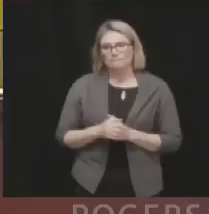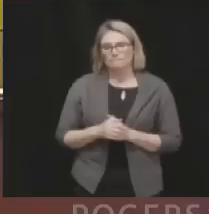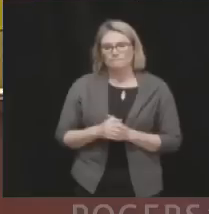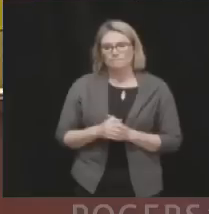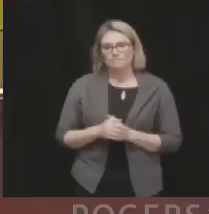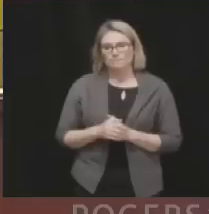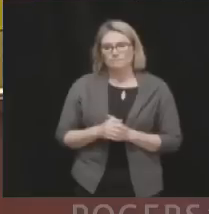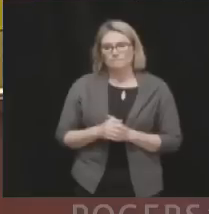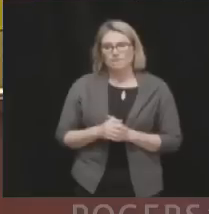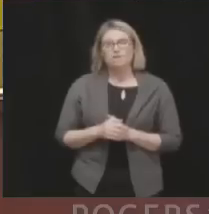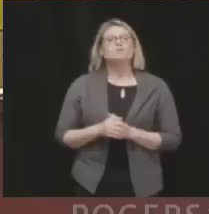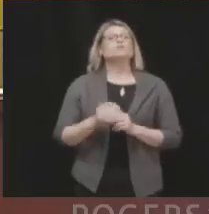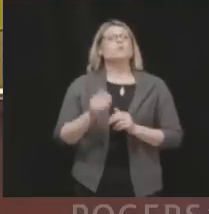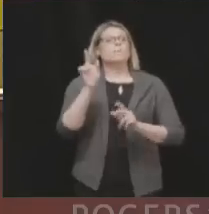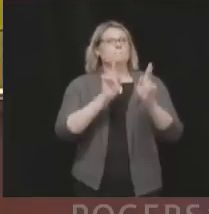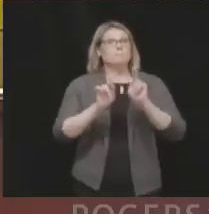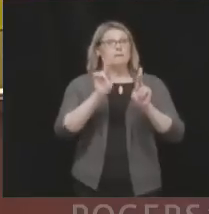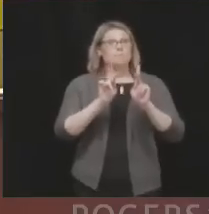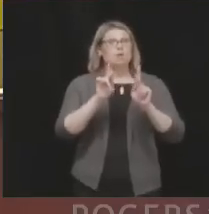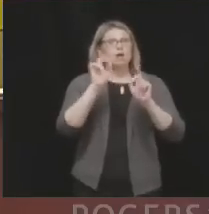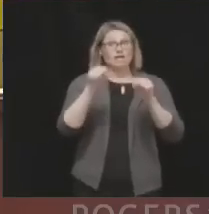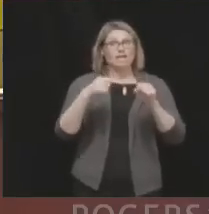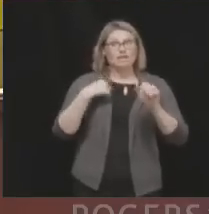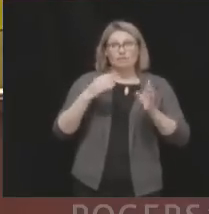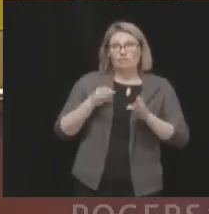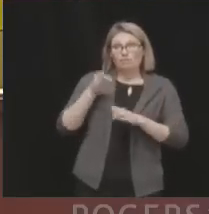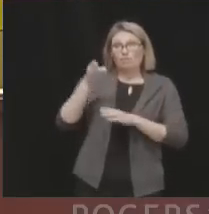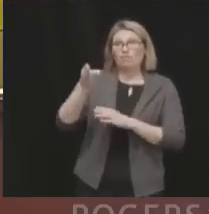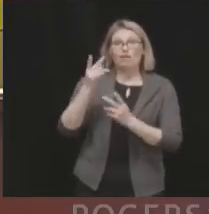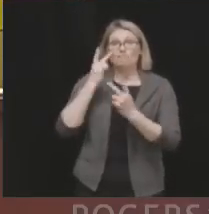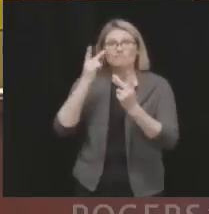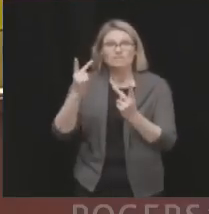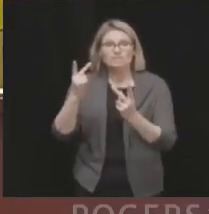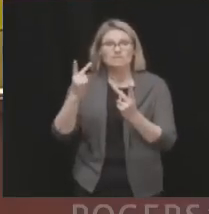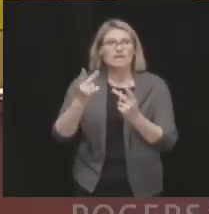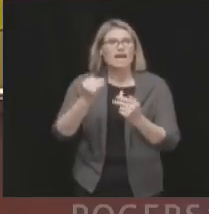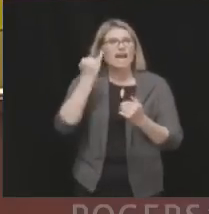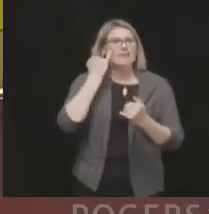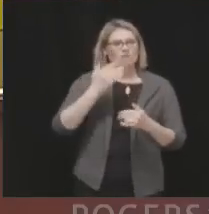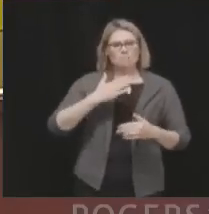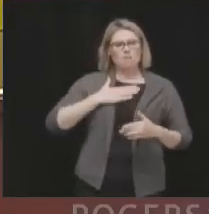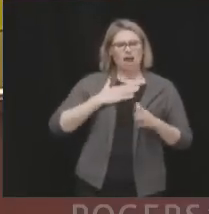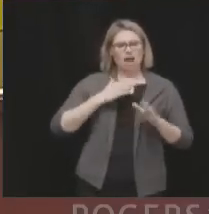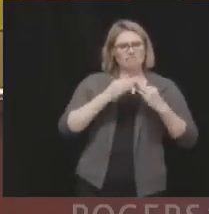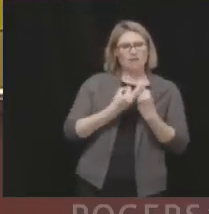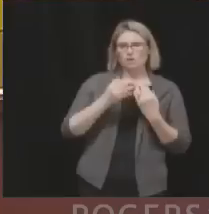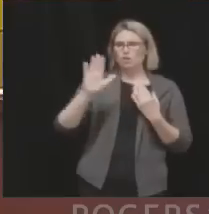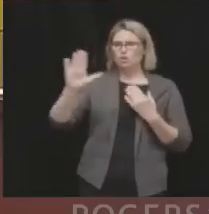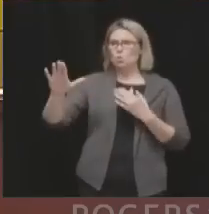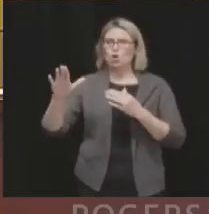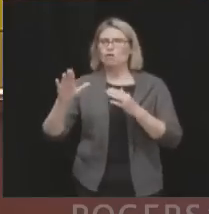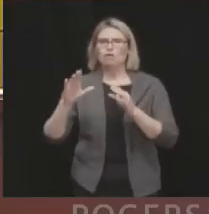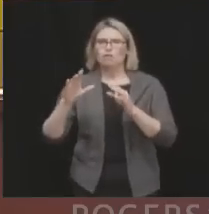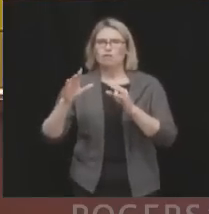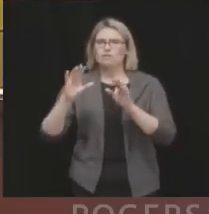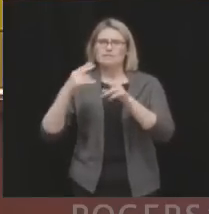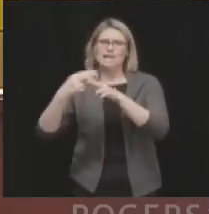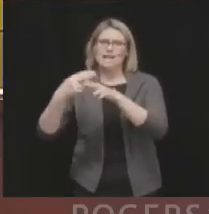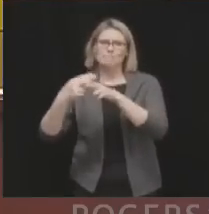this unit be? Well, it's about two households, so two separate